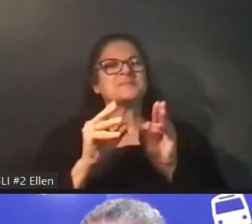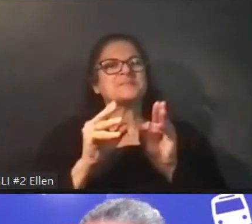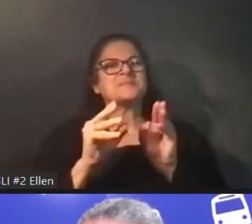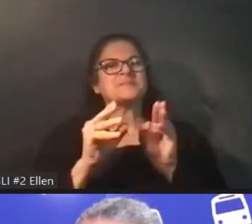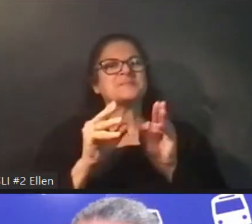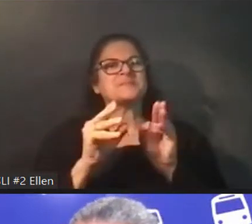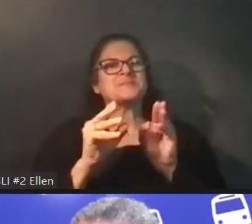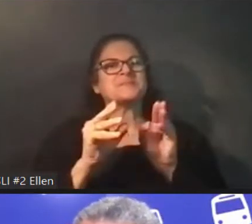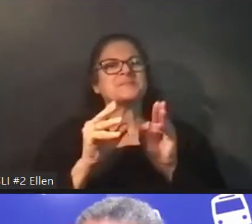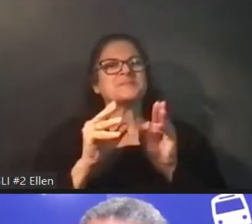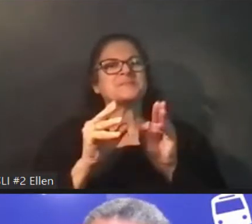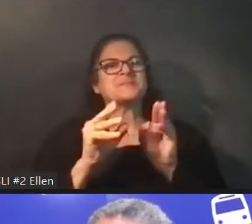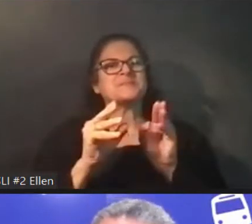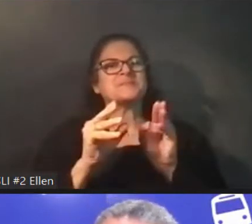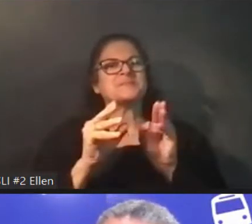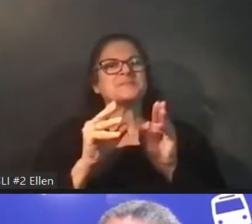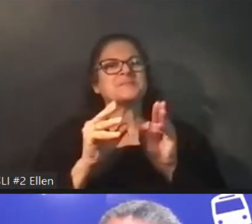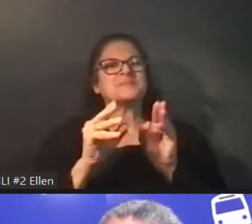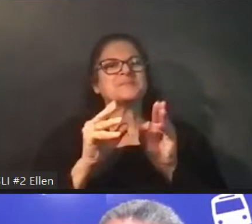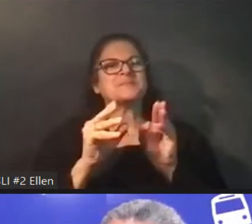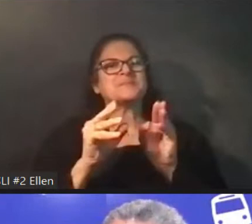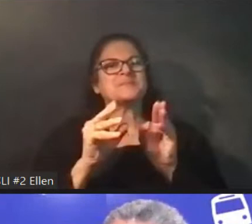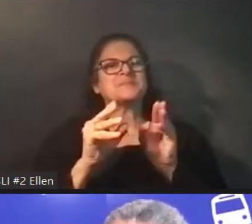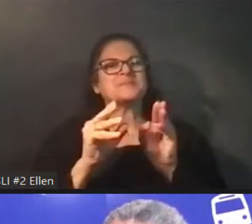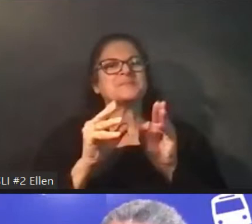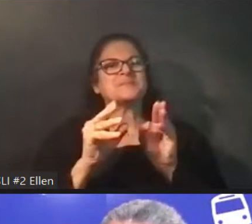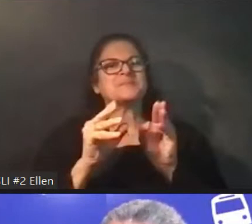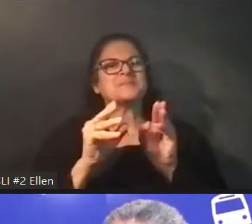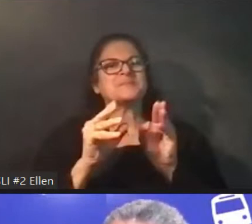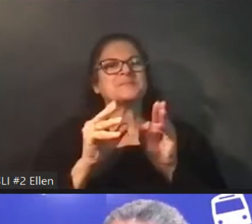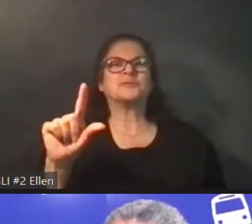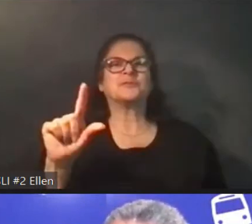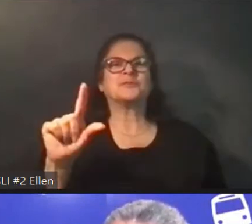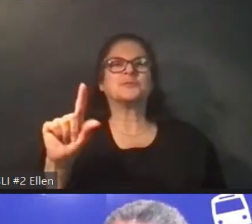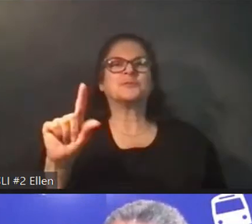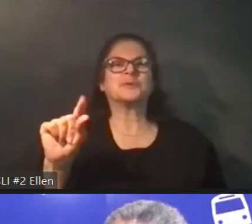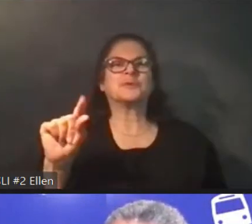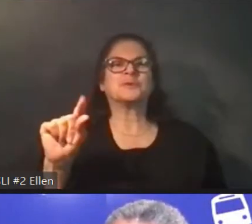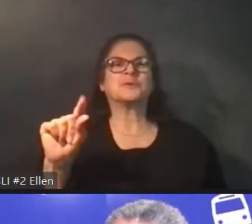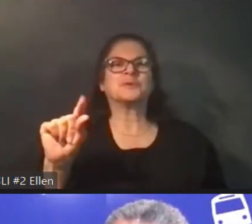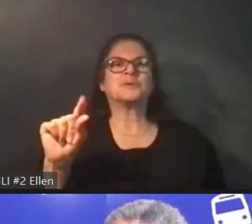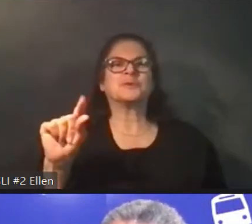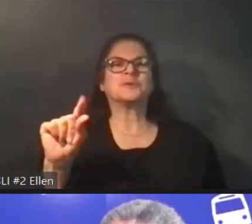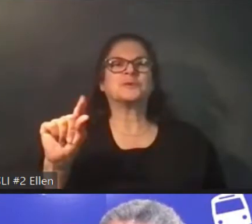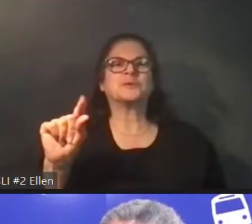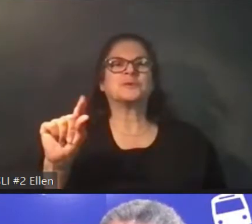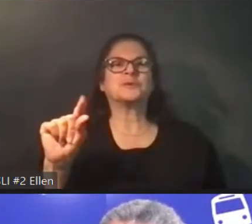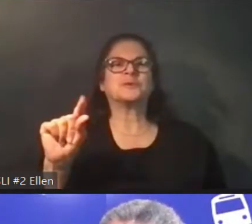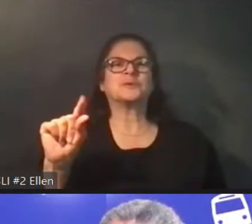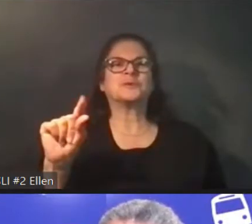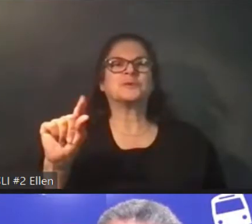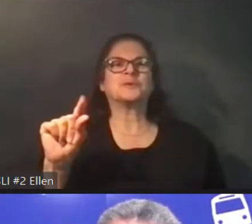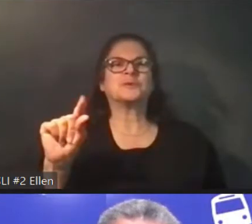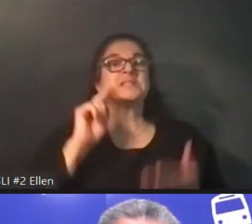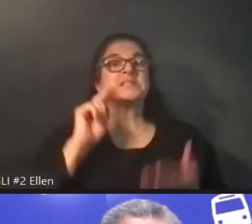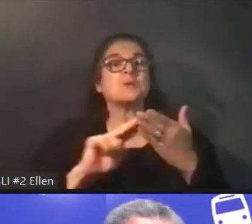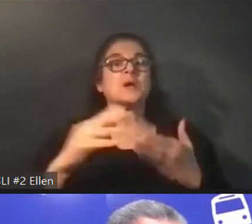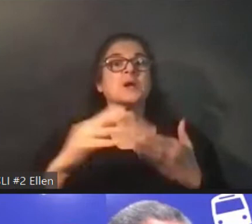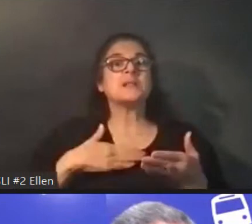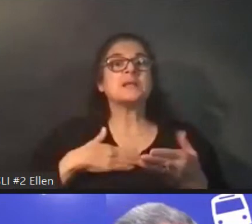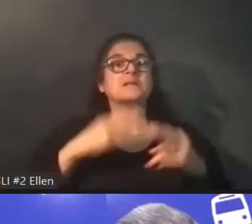15th, 2021. Would the secretary call the roll? Director Miller,